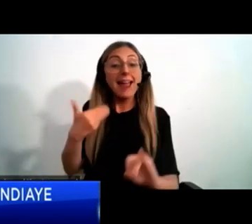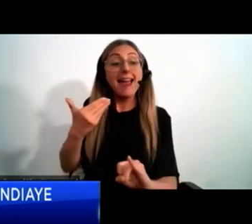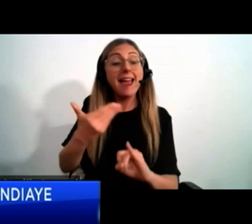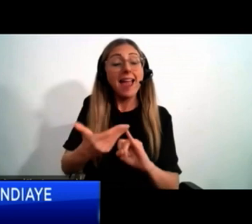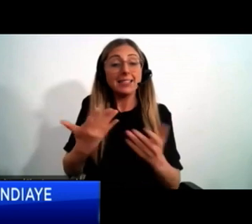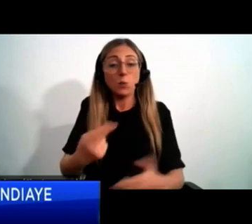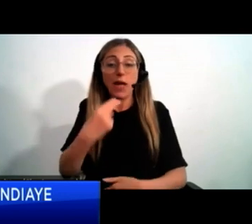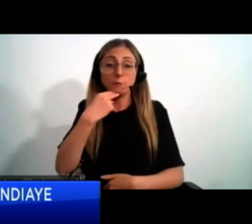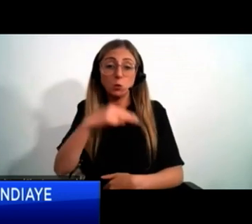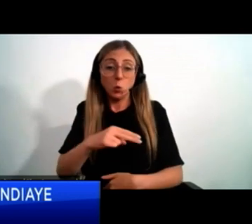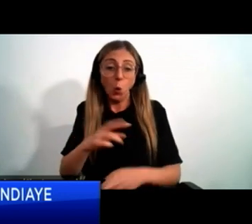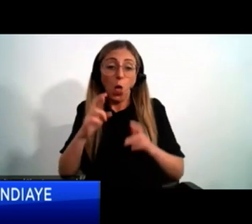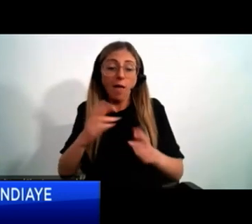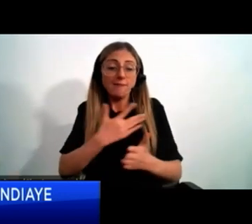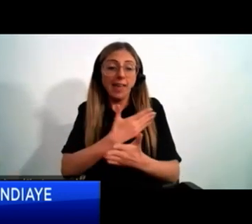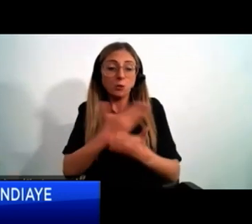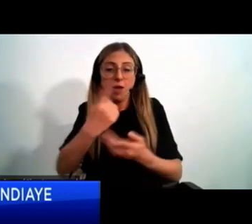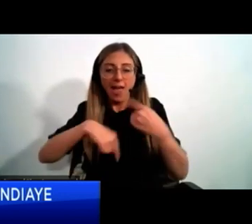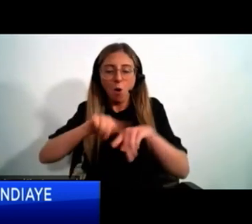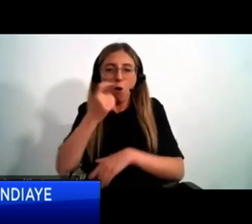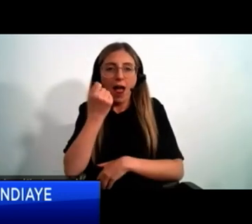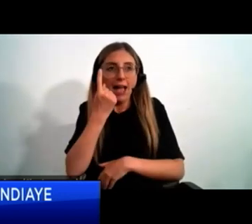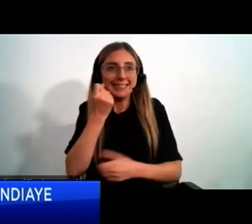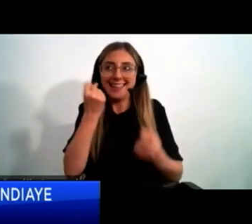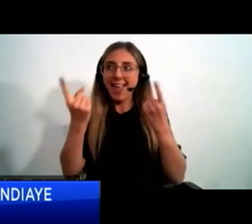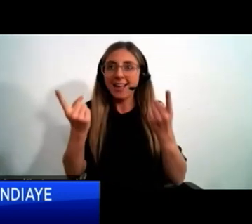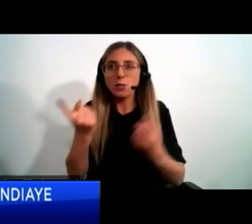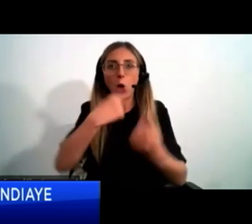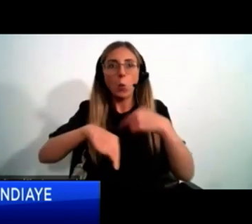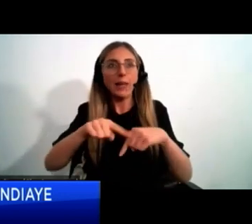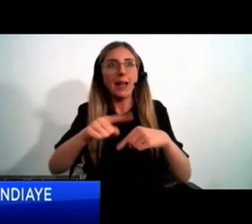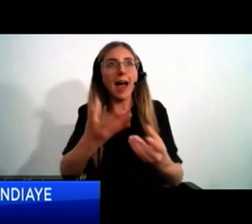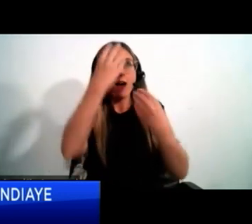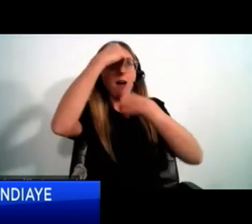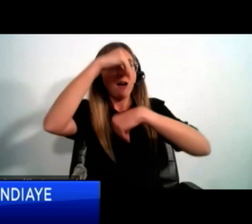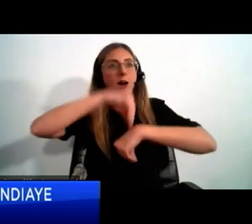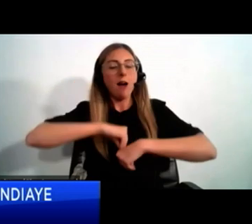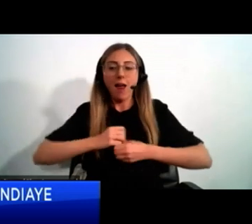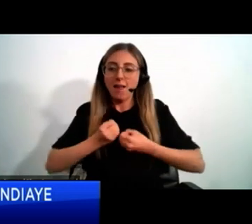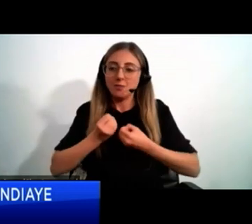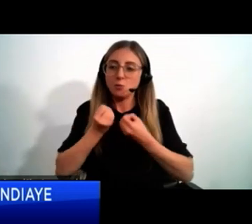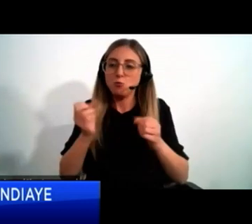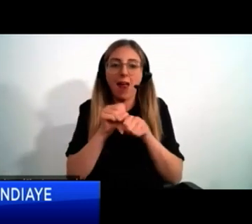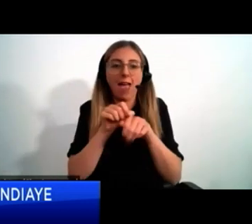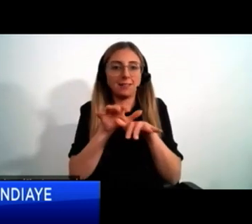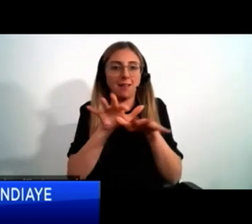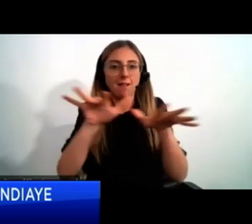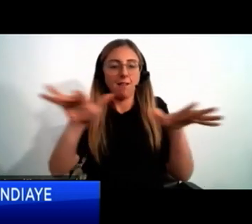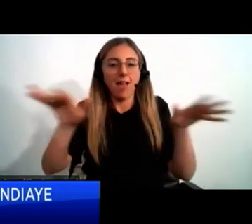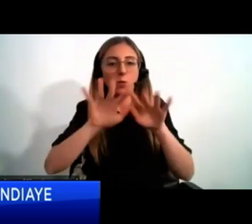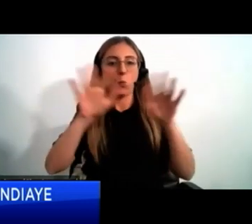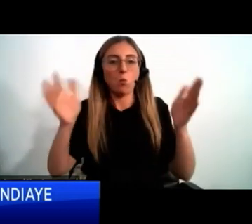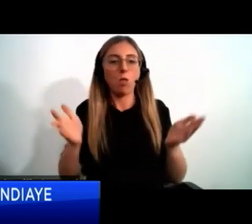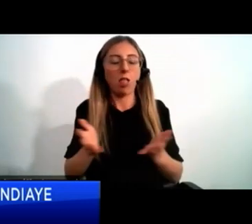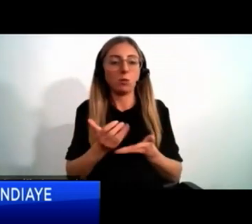session, we would have shared ideas that we are able to take into our spaces and spread far and wide around the